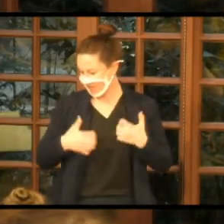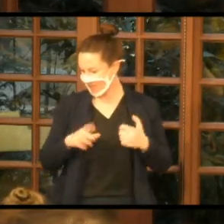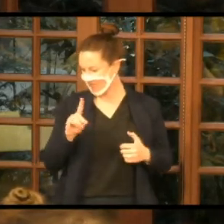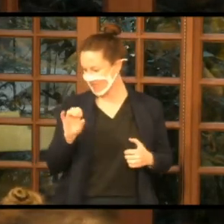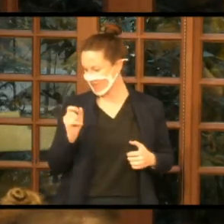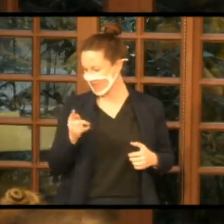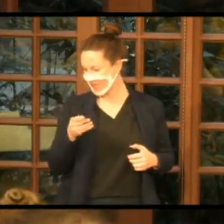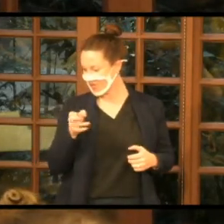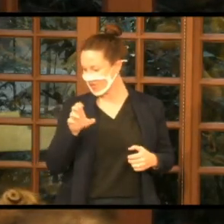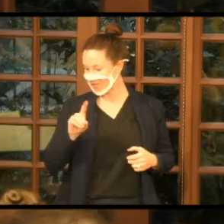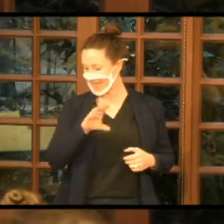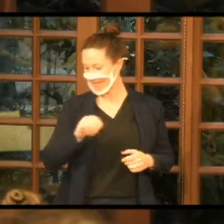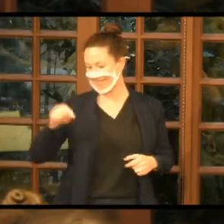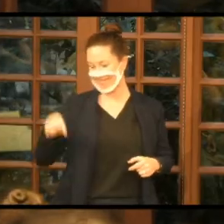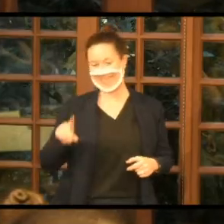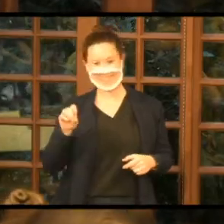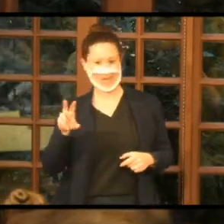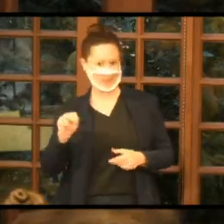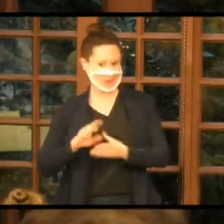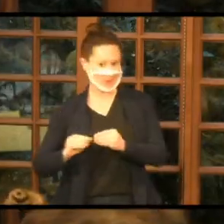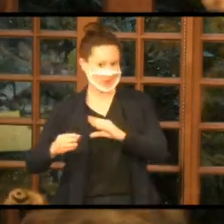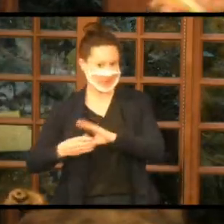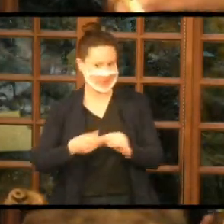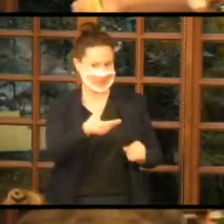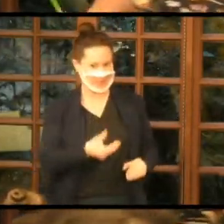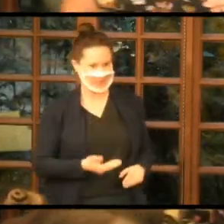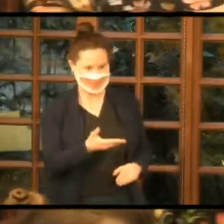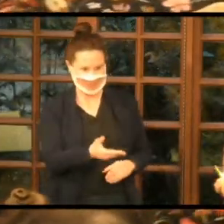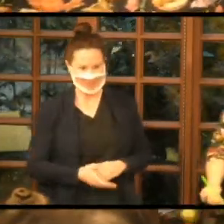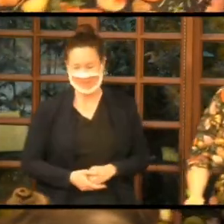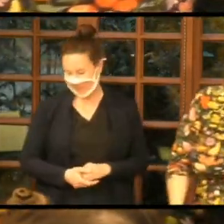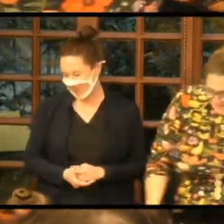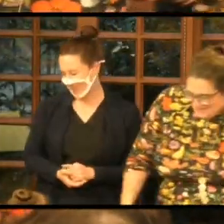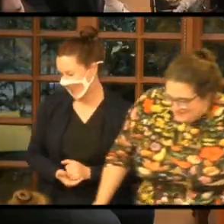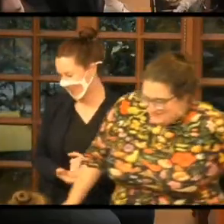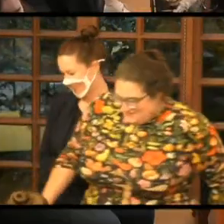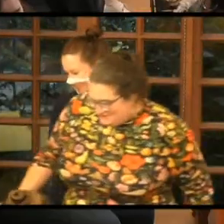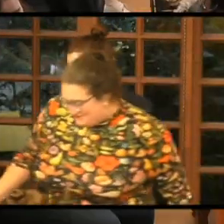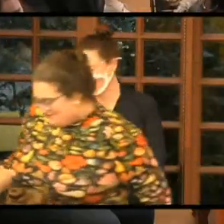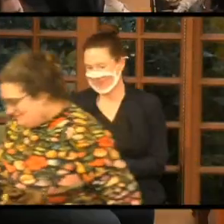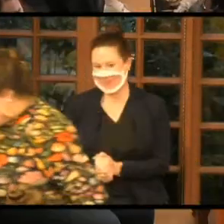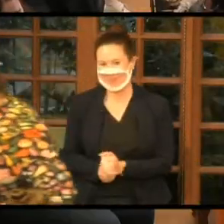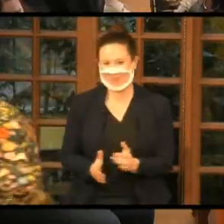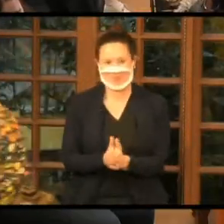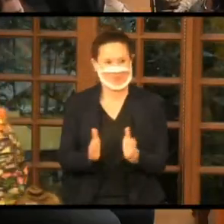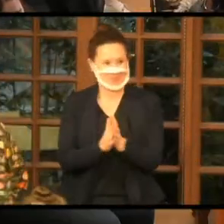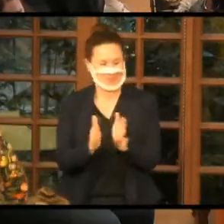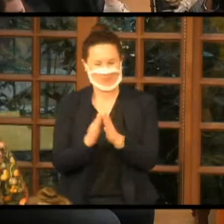Stories. Everybody welcome Asali.